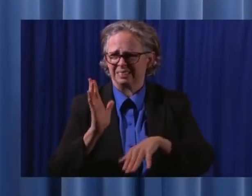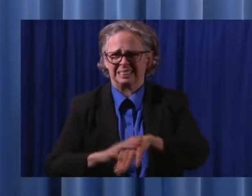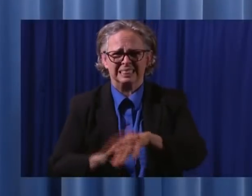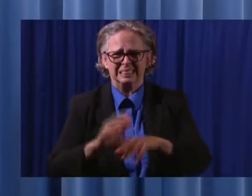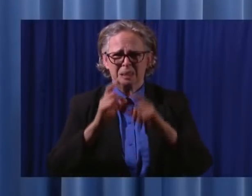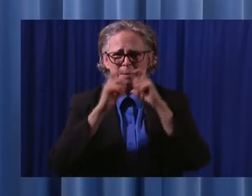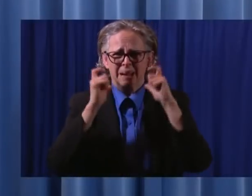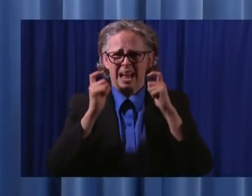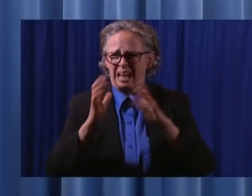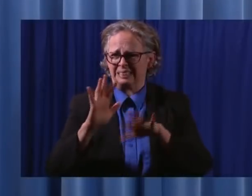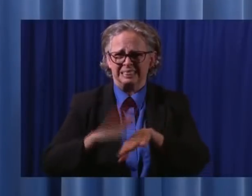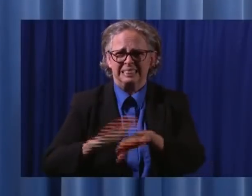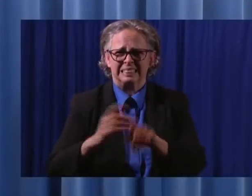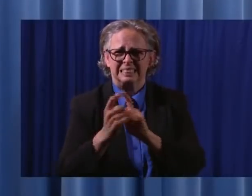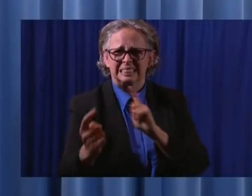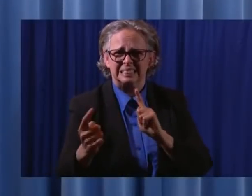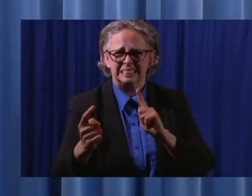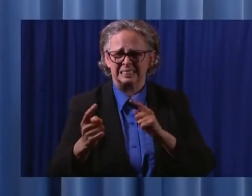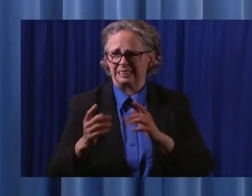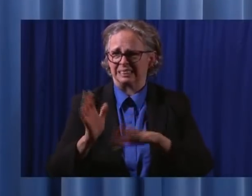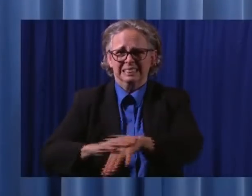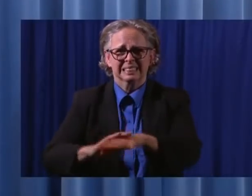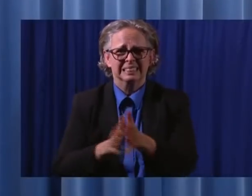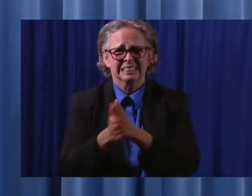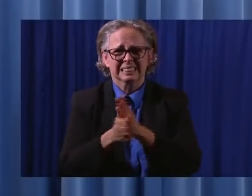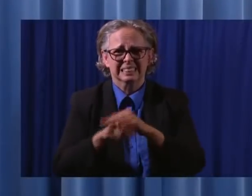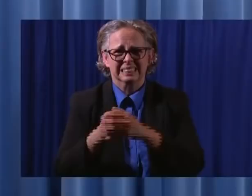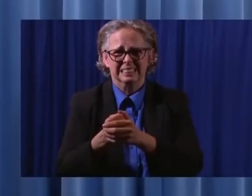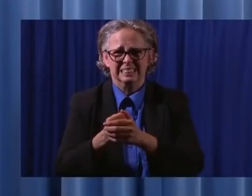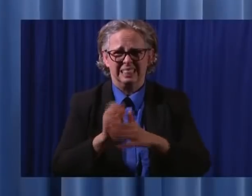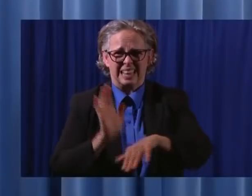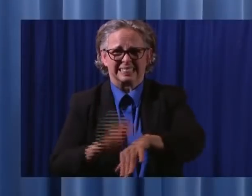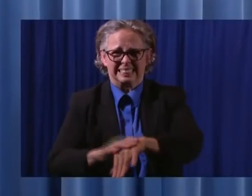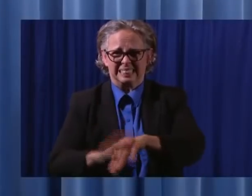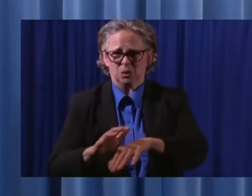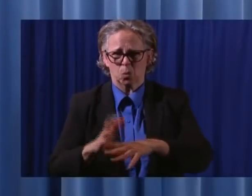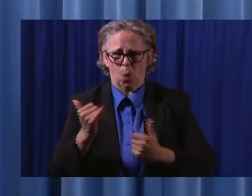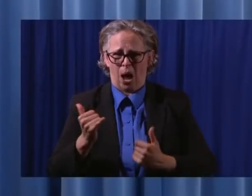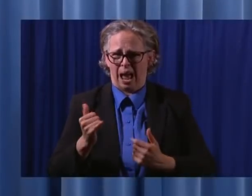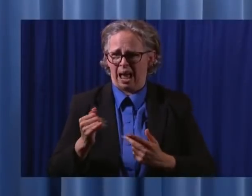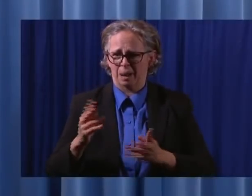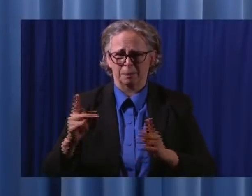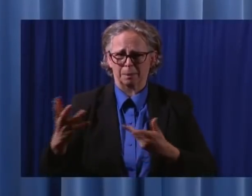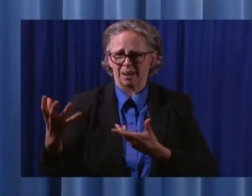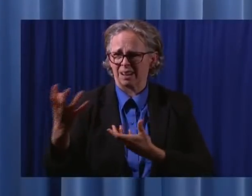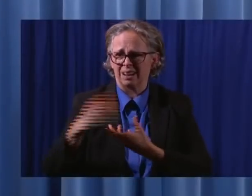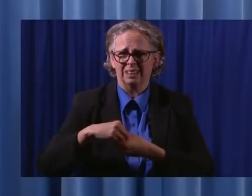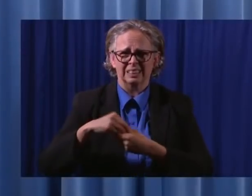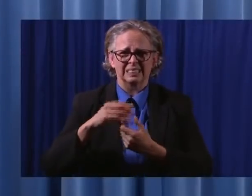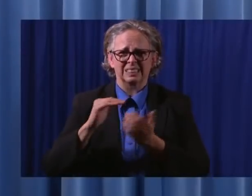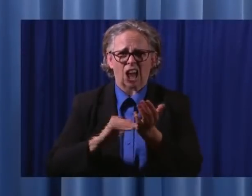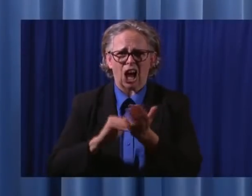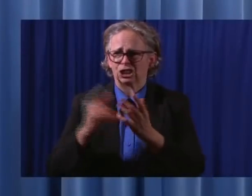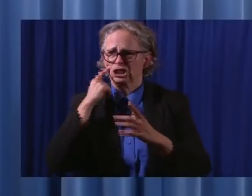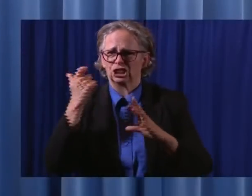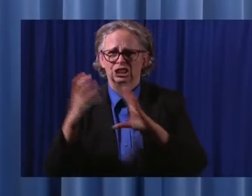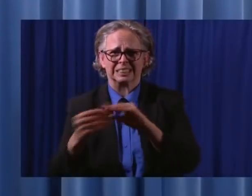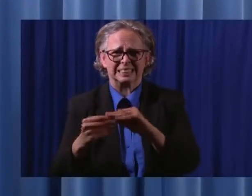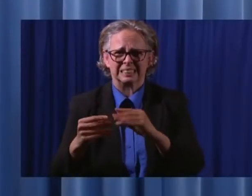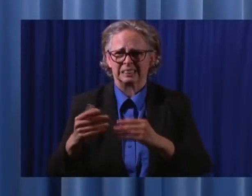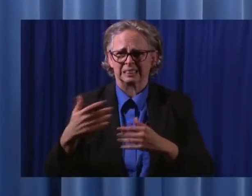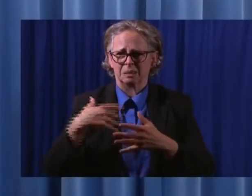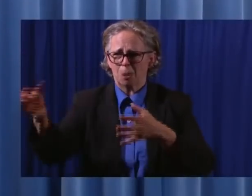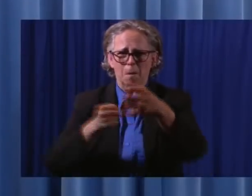keeping the distance. That's why we've had doctors Skype in from Dayton, doctors Skype in from Cincinnati in the last 2